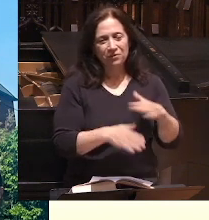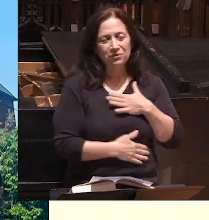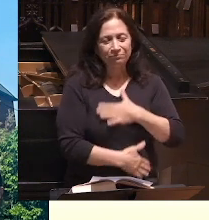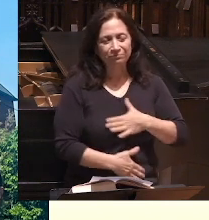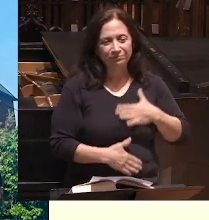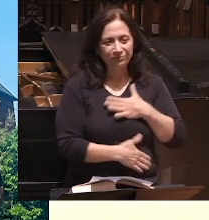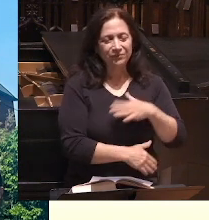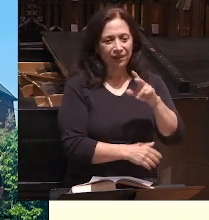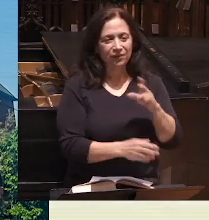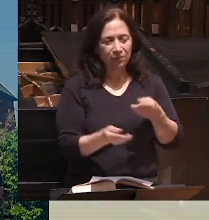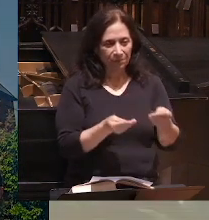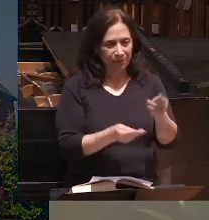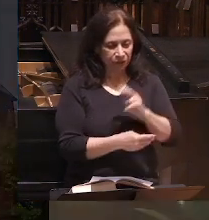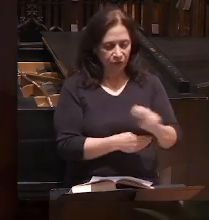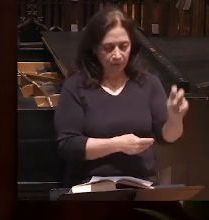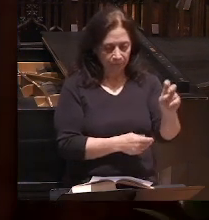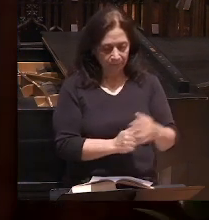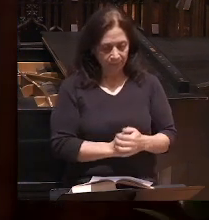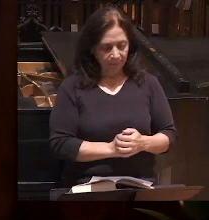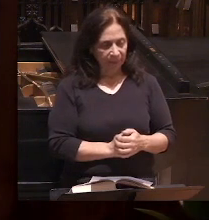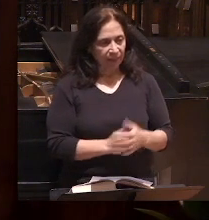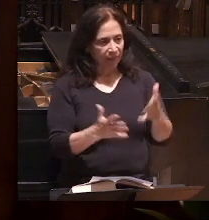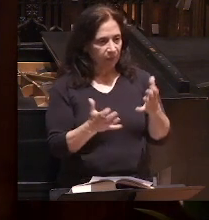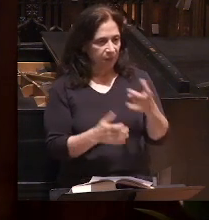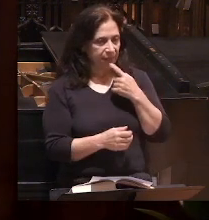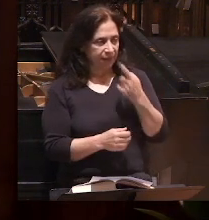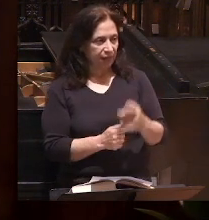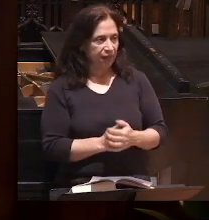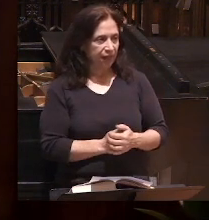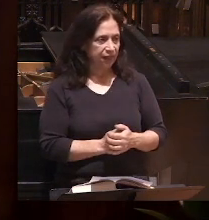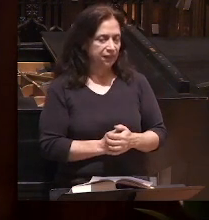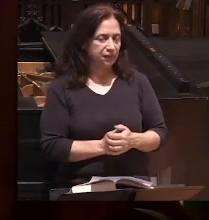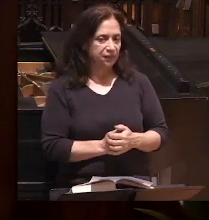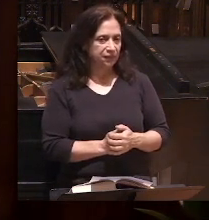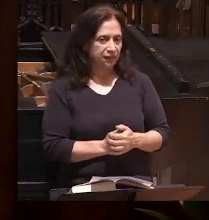time together. I want to say that